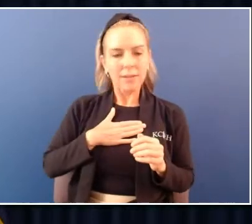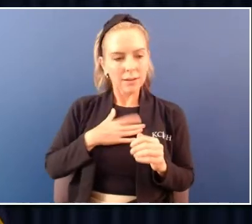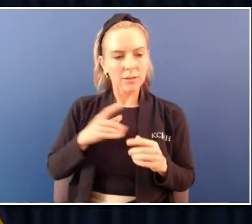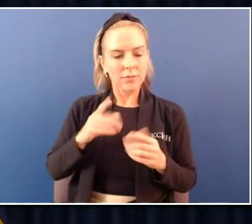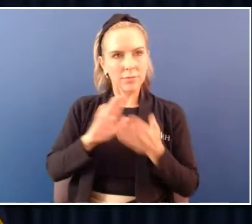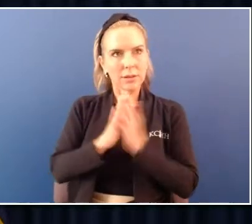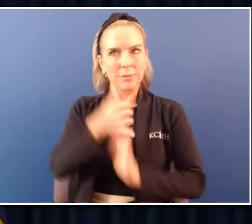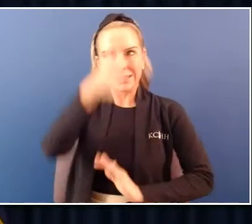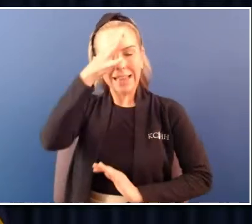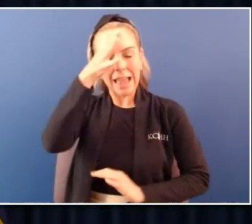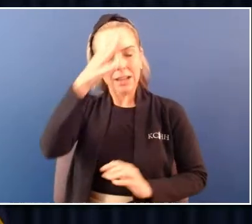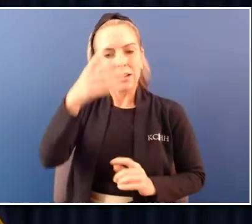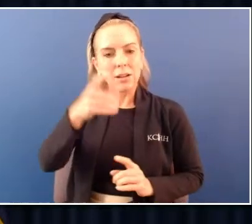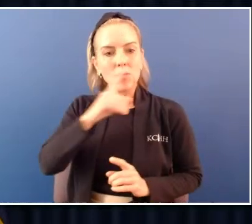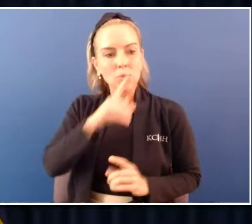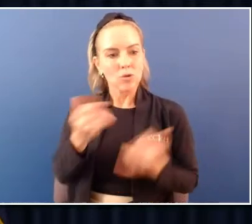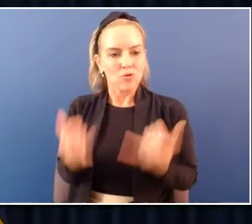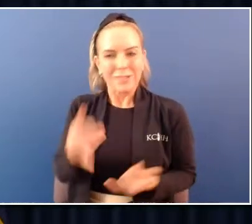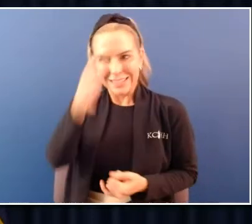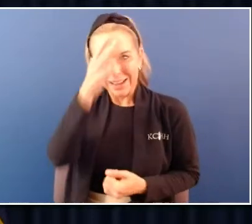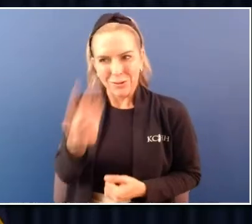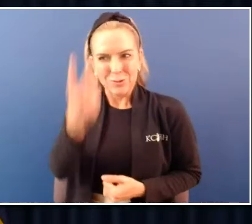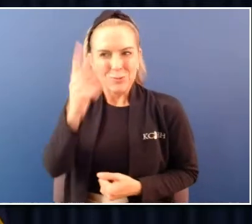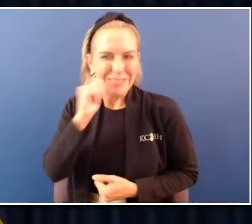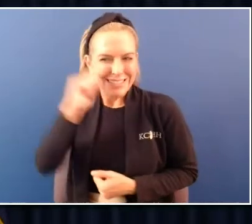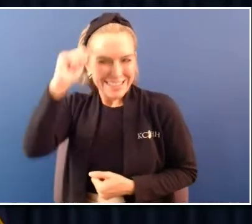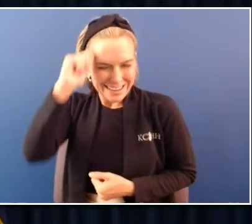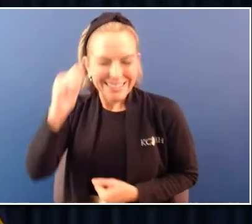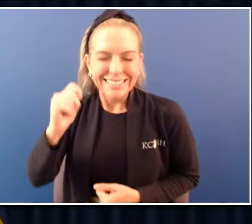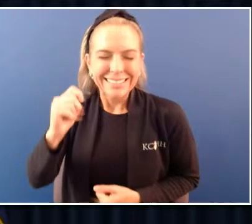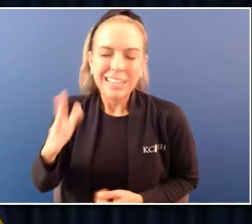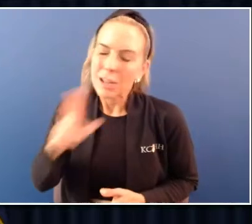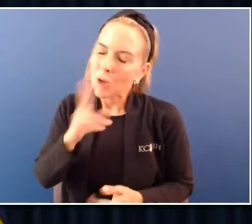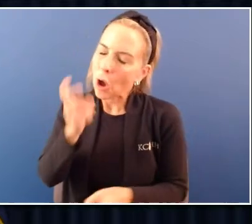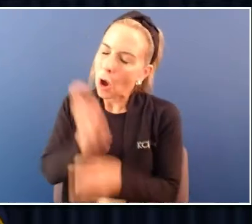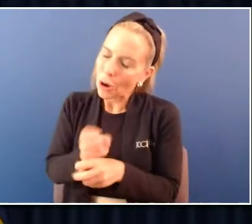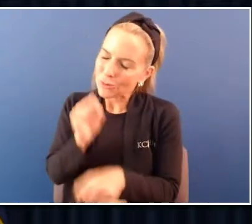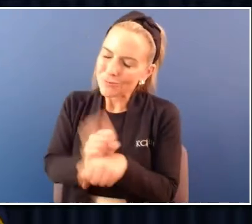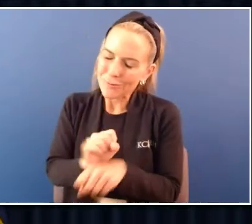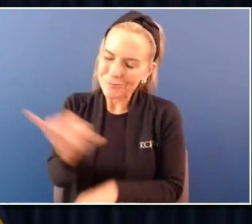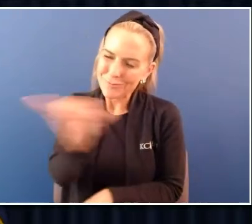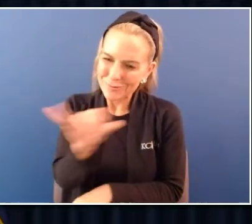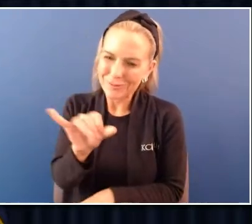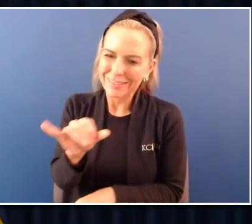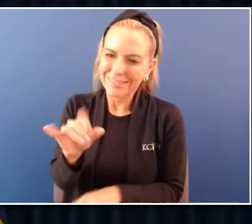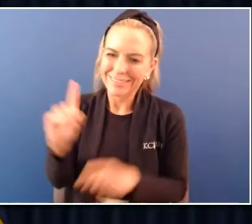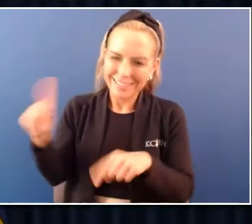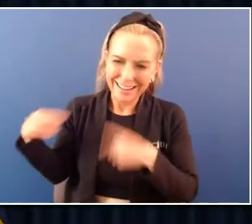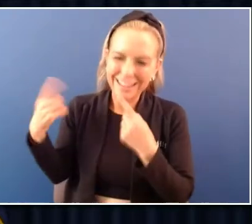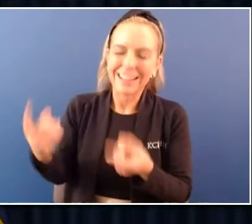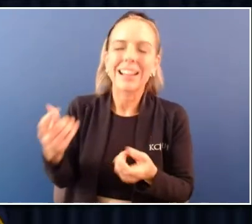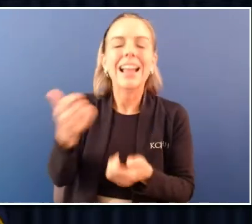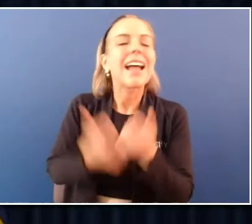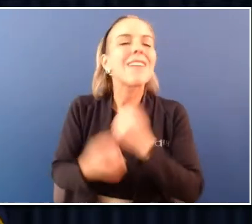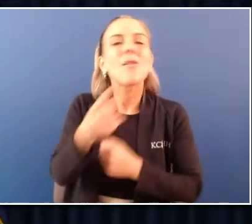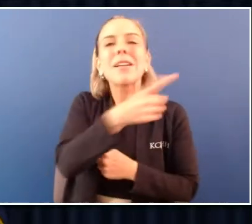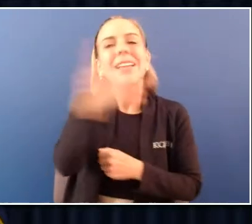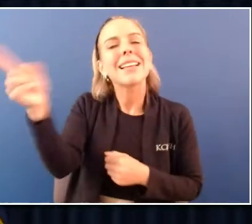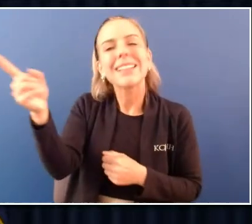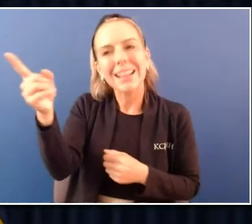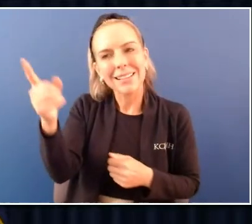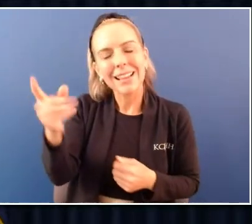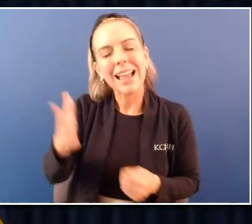that being the current dad of 2 teenagers, which is also the hardest job that I've ever had. So everybody out there,